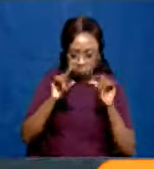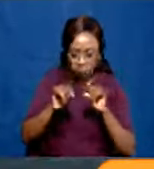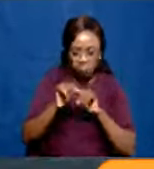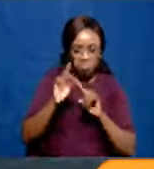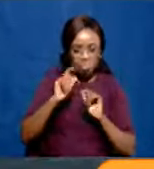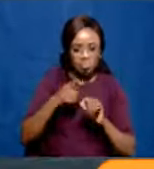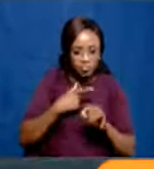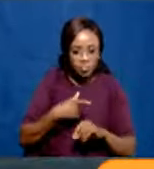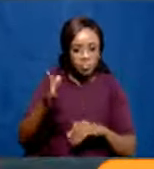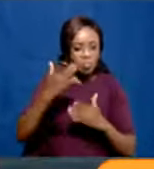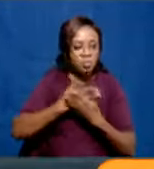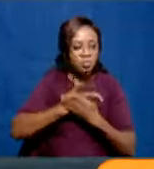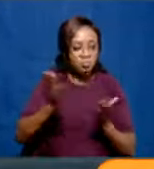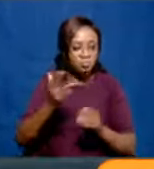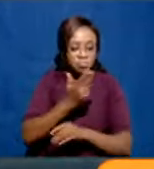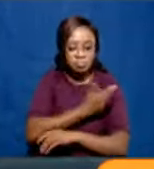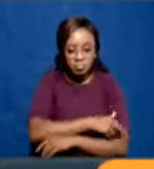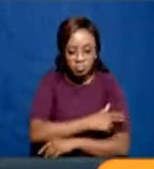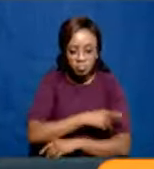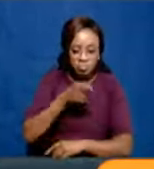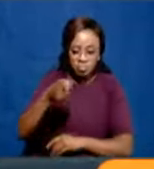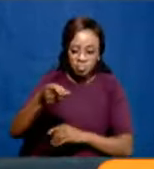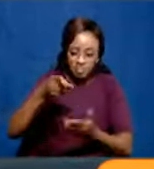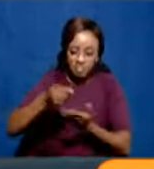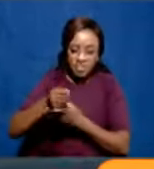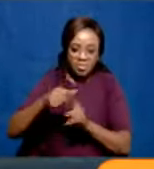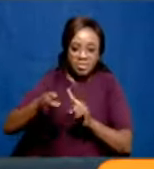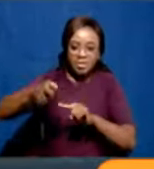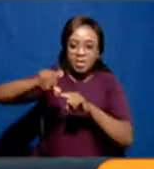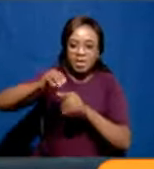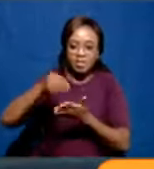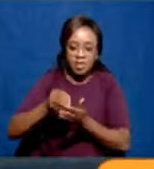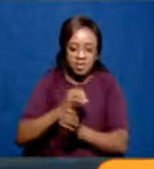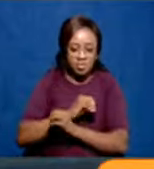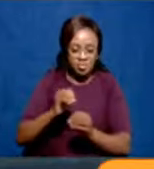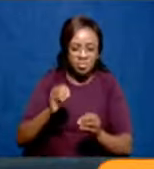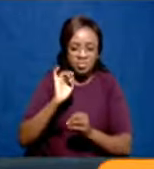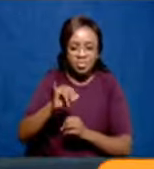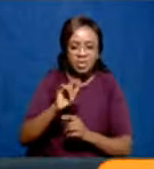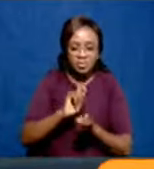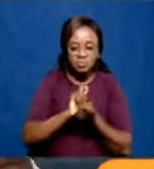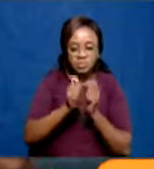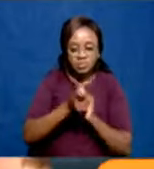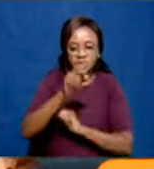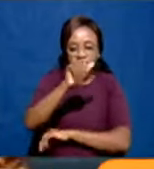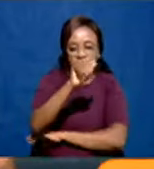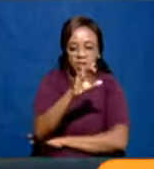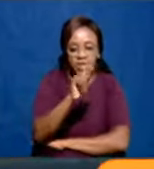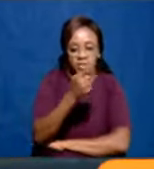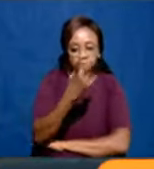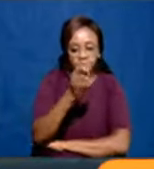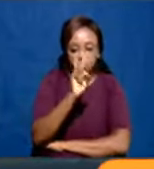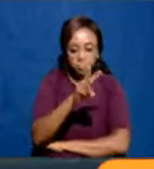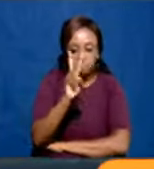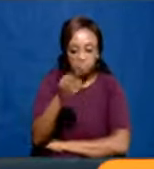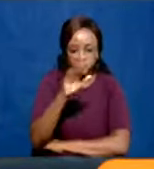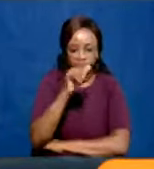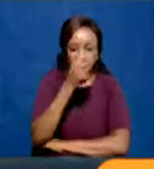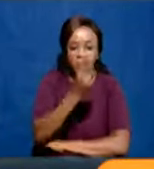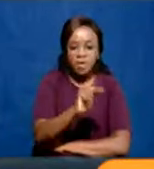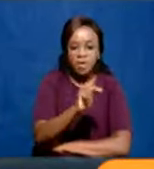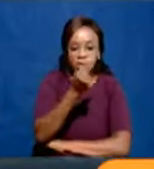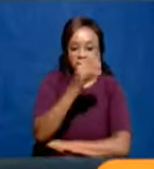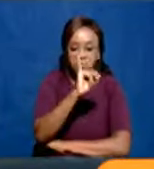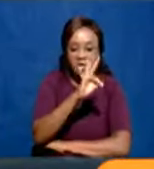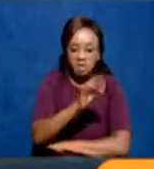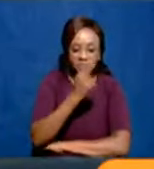is offering the services, you should be able to access that care. And that's what was in NHIF Amendment Act of 2000, 2022, whereby there was a costing